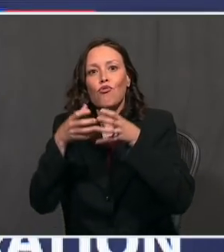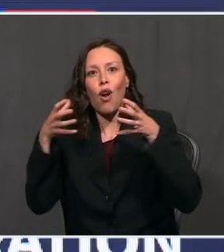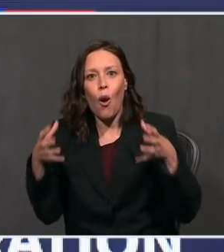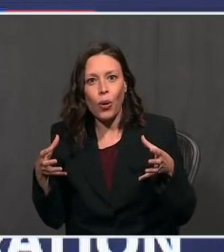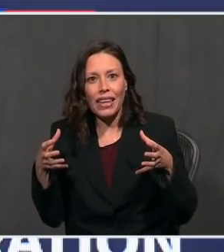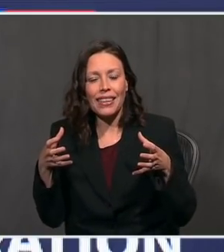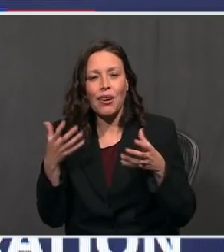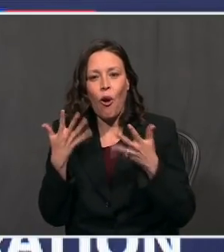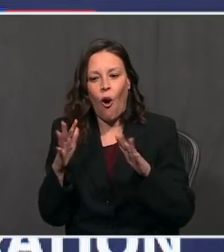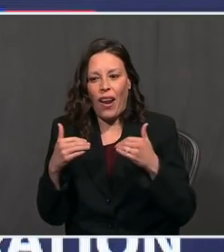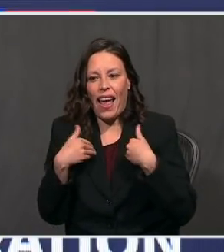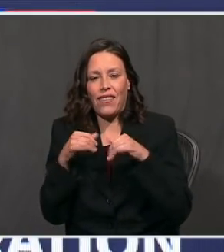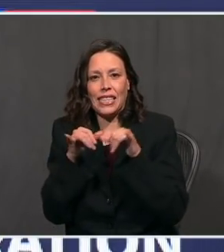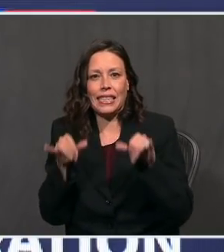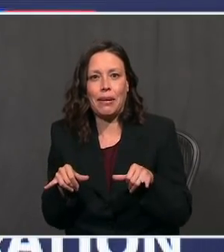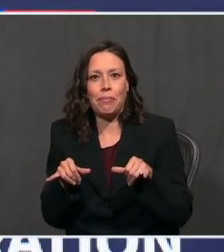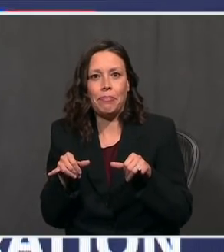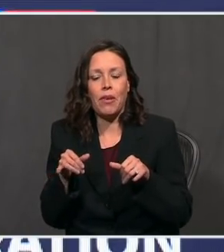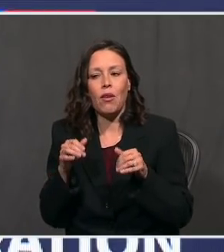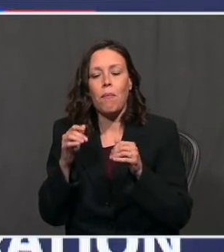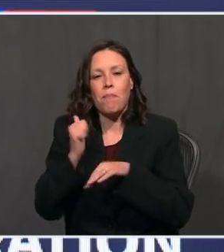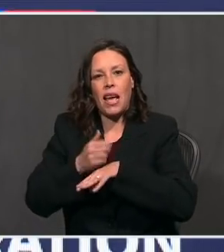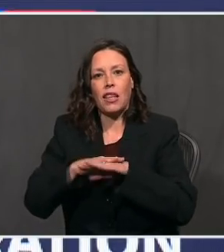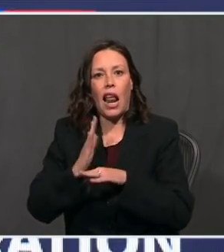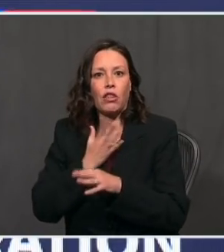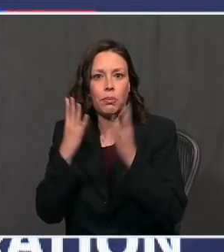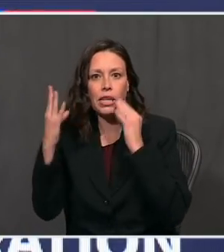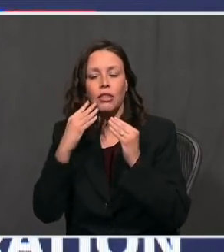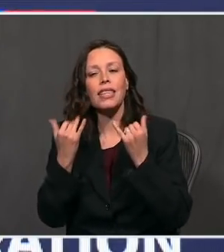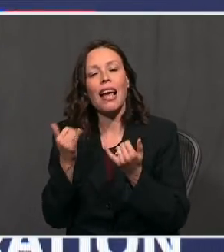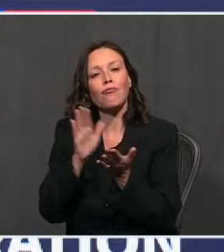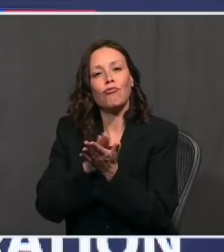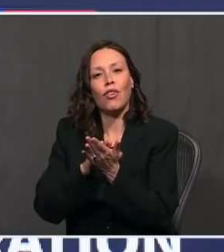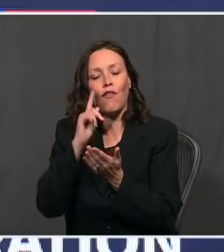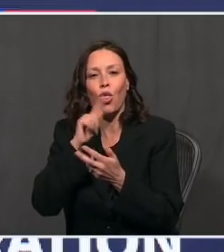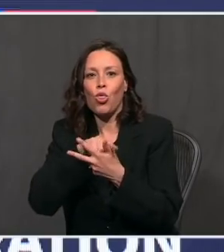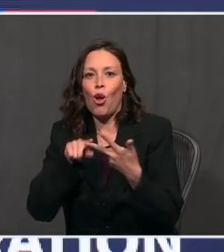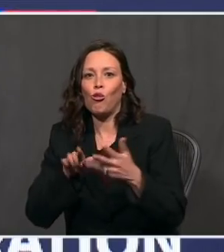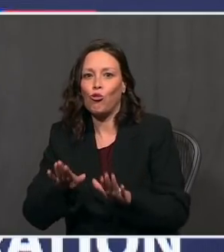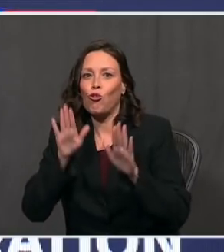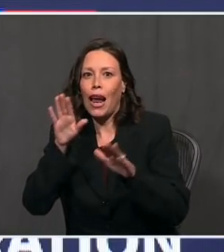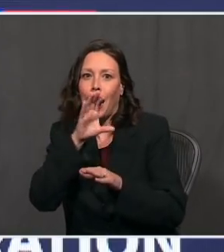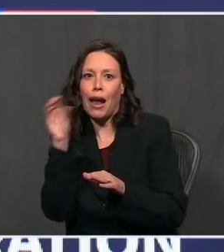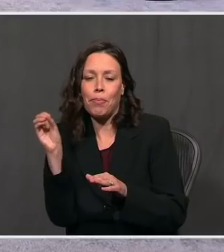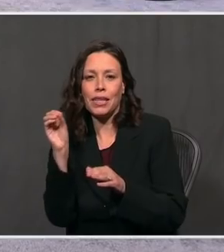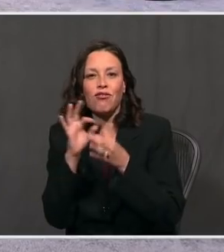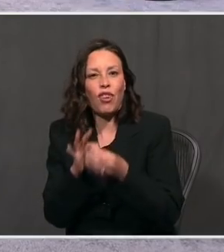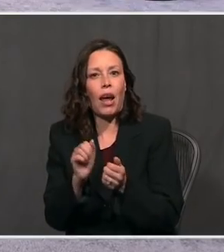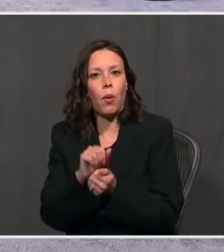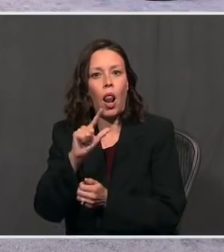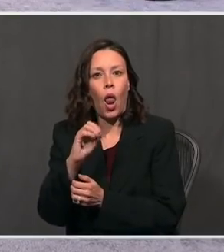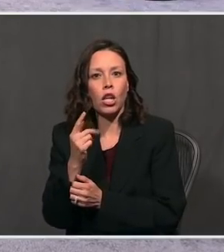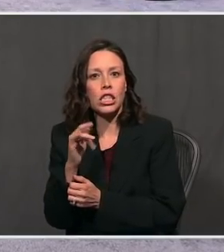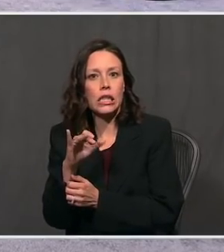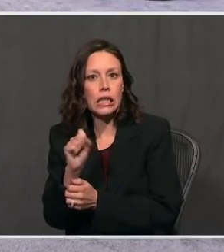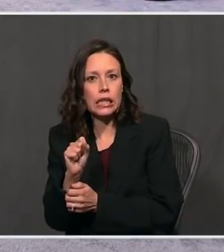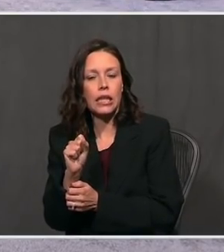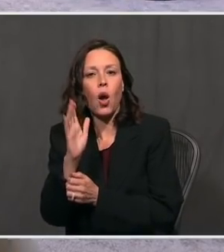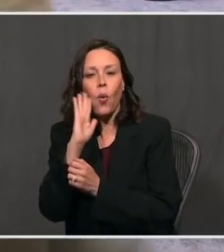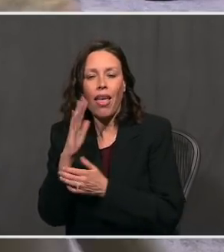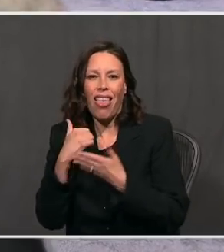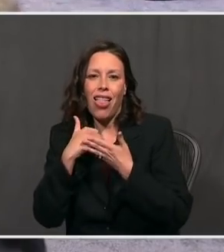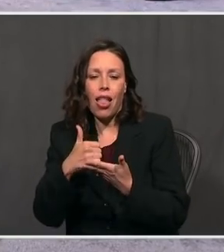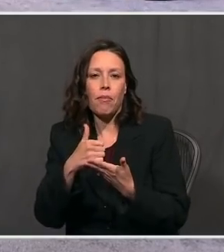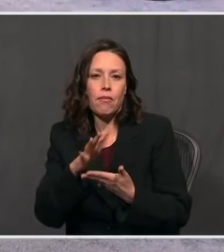building on top of the experience that we have. So how about a big round of applause for those great logistics companies that are about to partner for the health of the